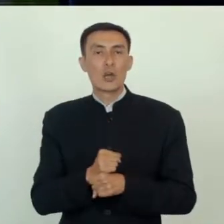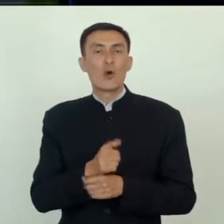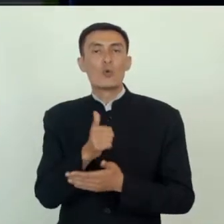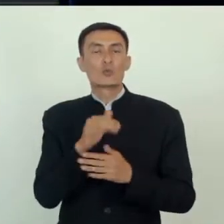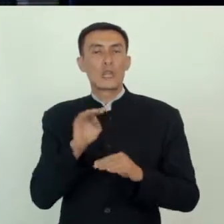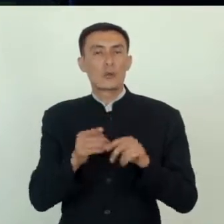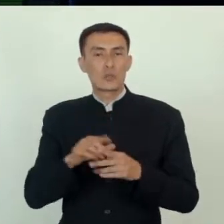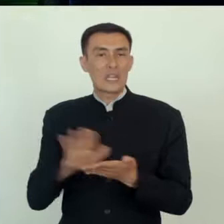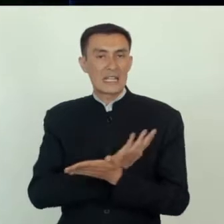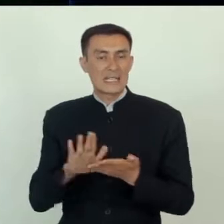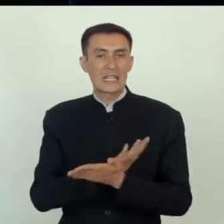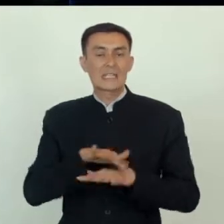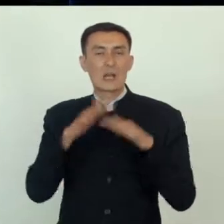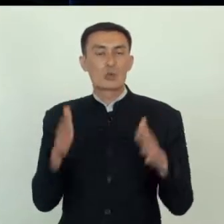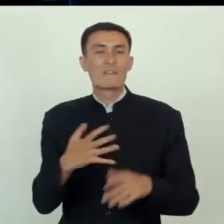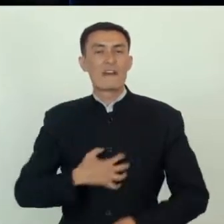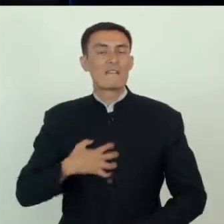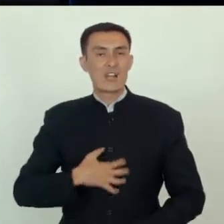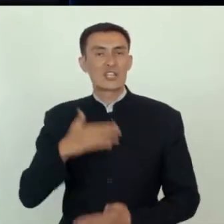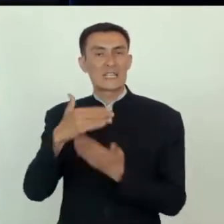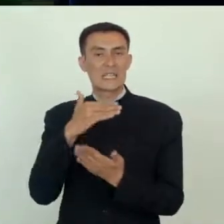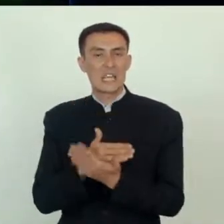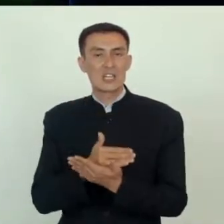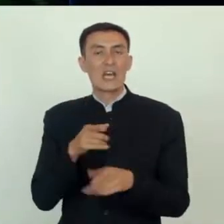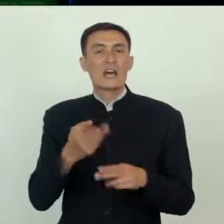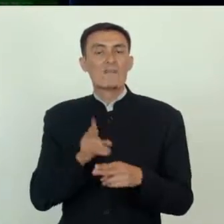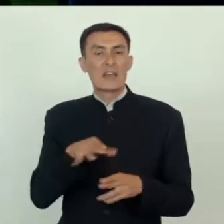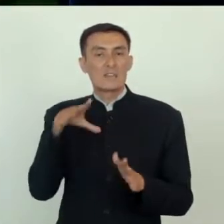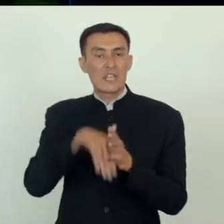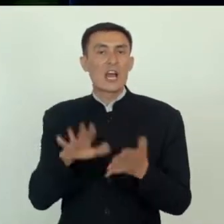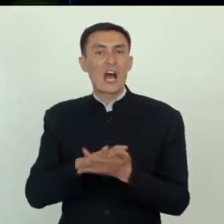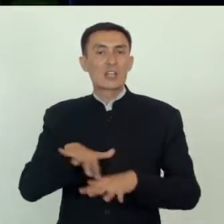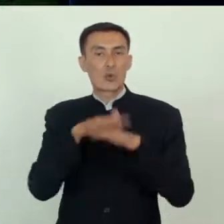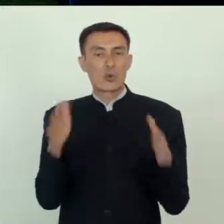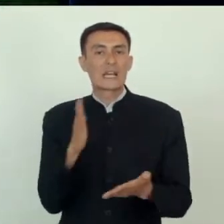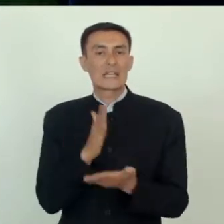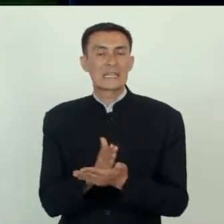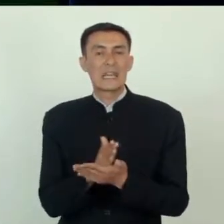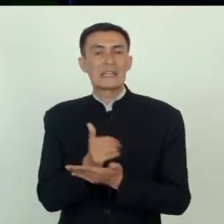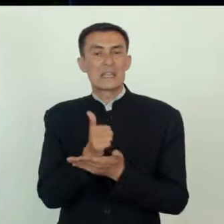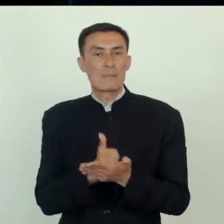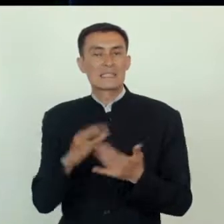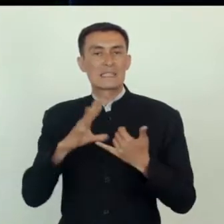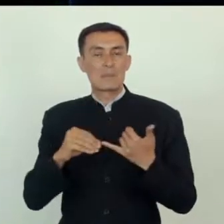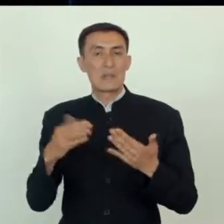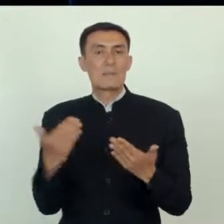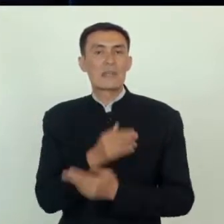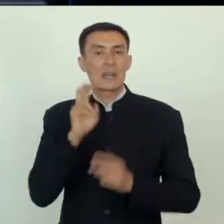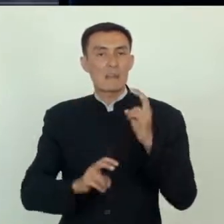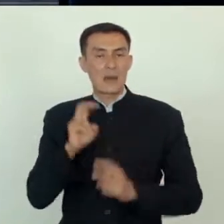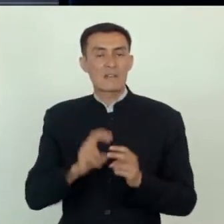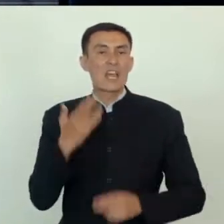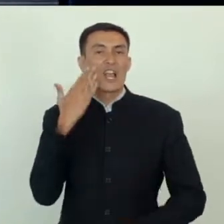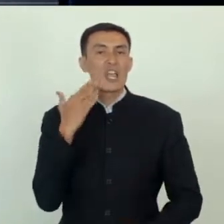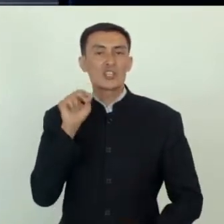be done about this? Waste recycling is an important and very interesting challenge because all natural elements of the earth can be